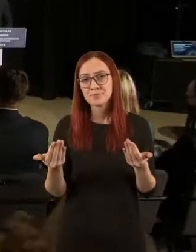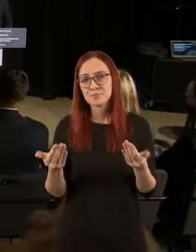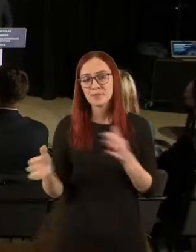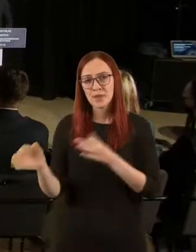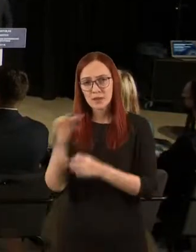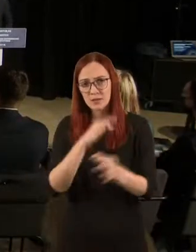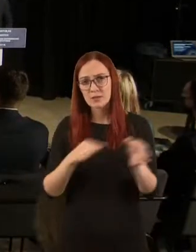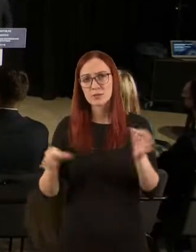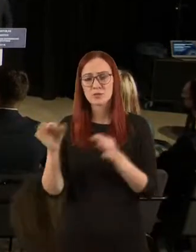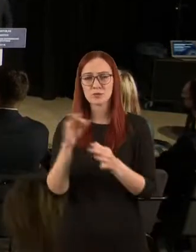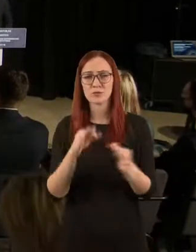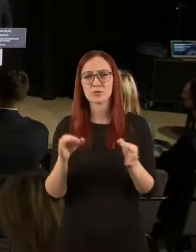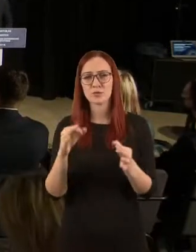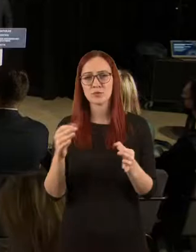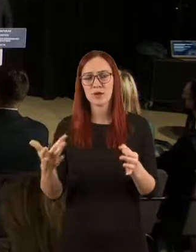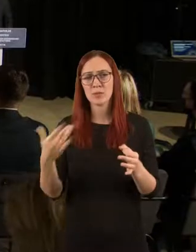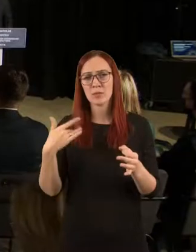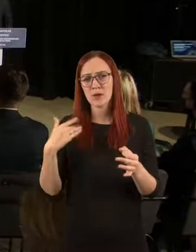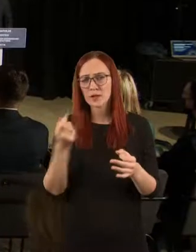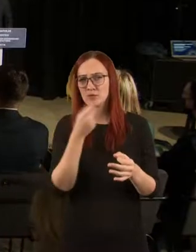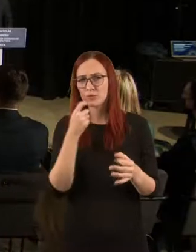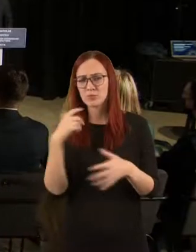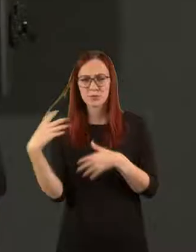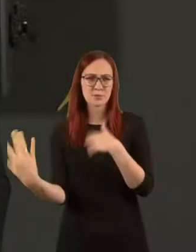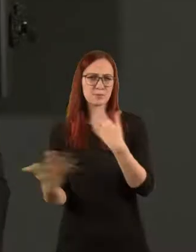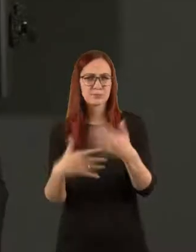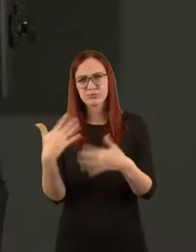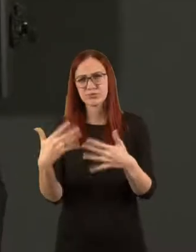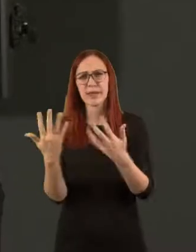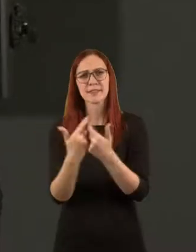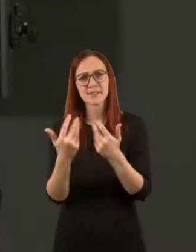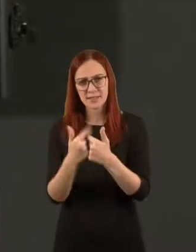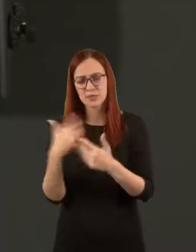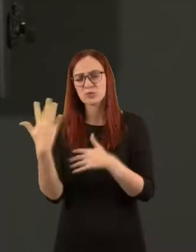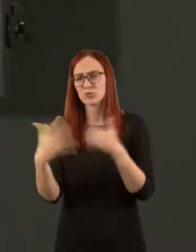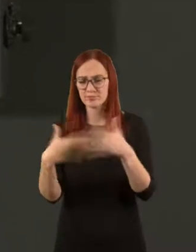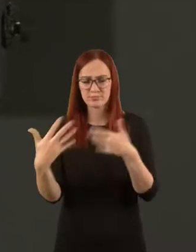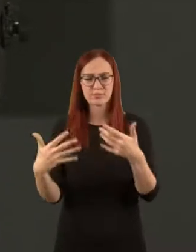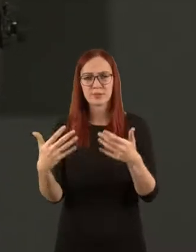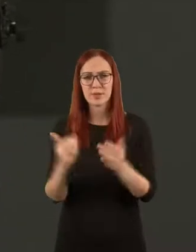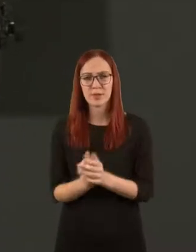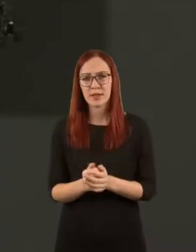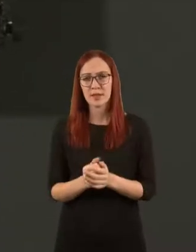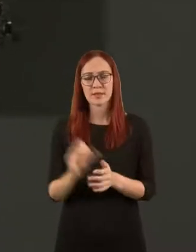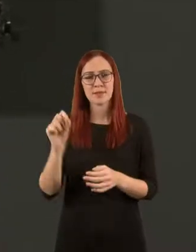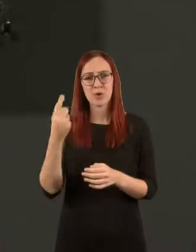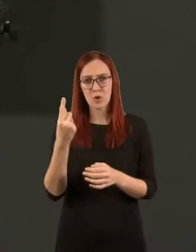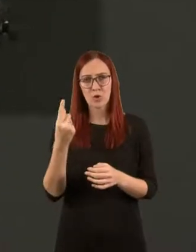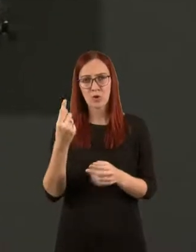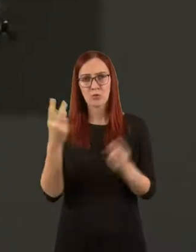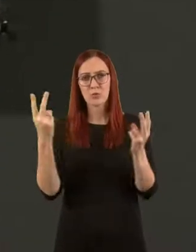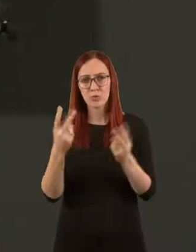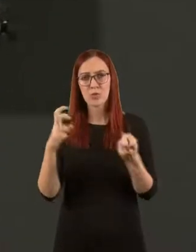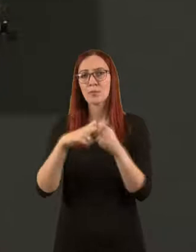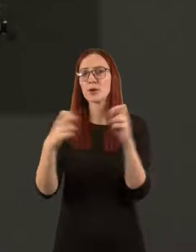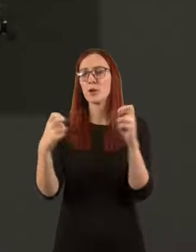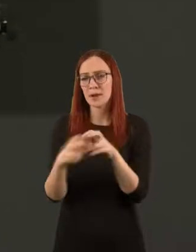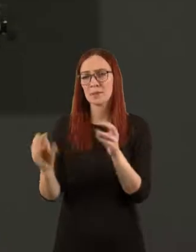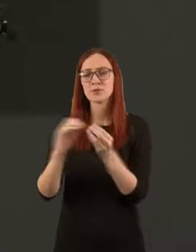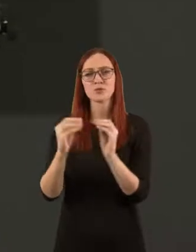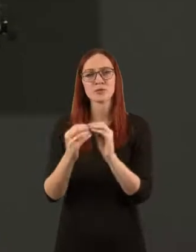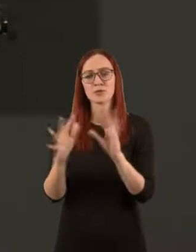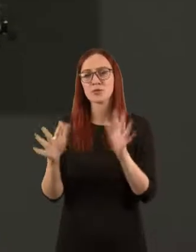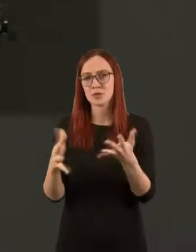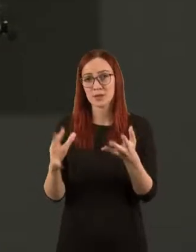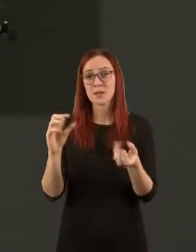Thank you for the question. I think that there is a certain confusion about the figures and about